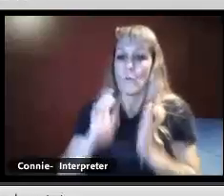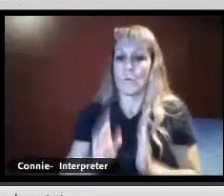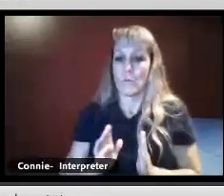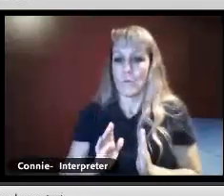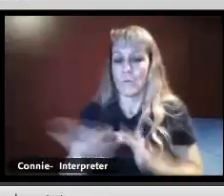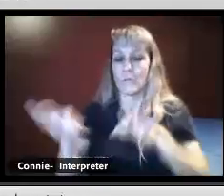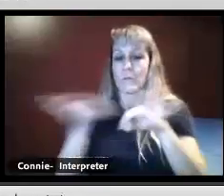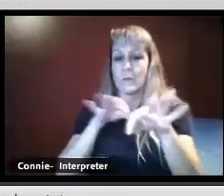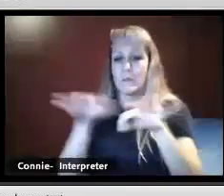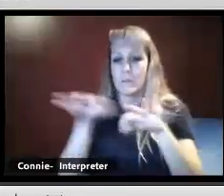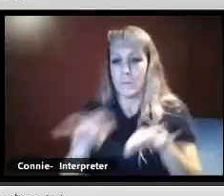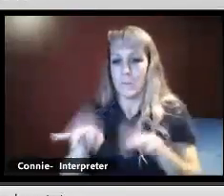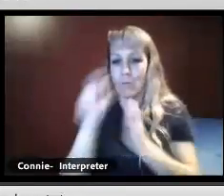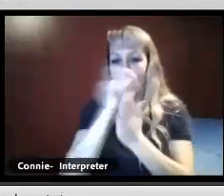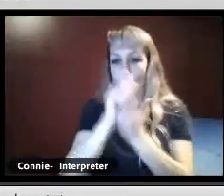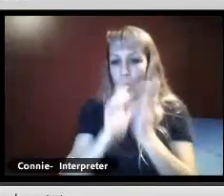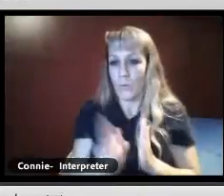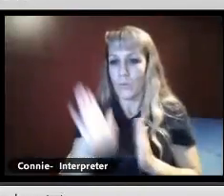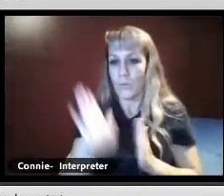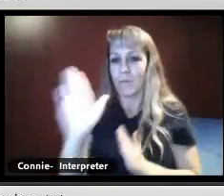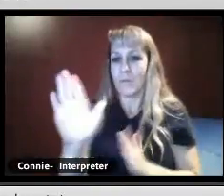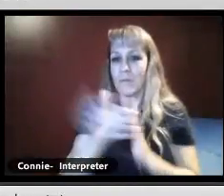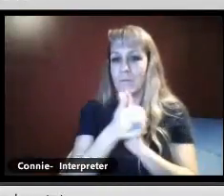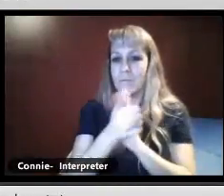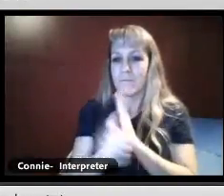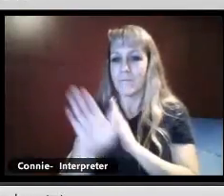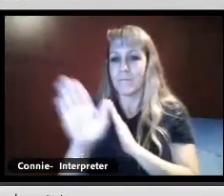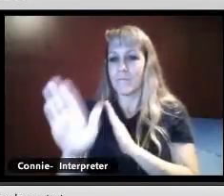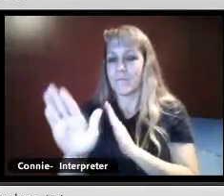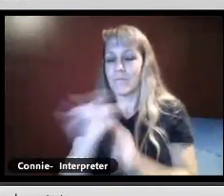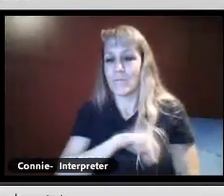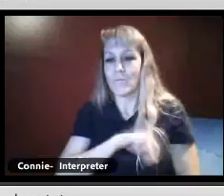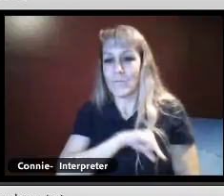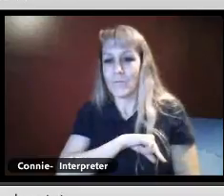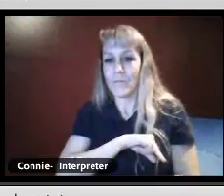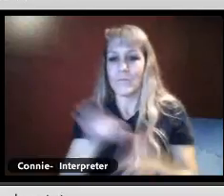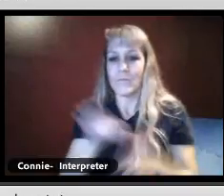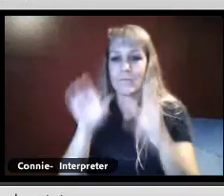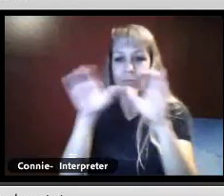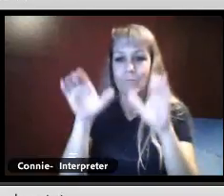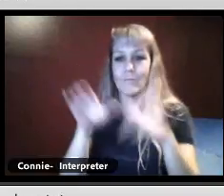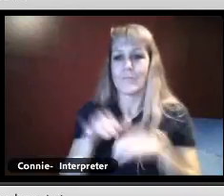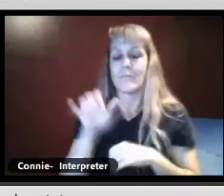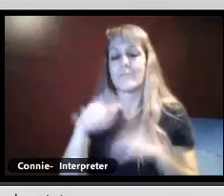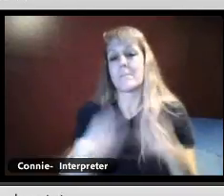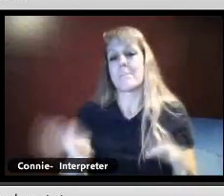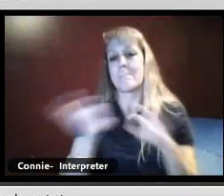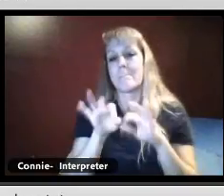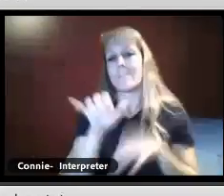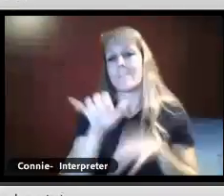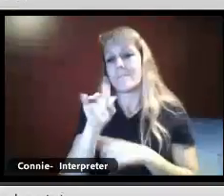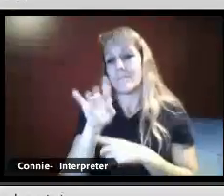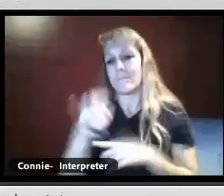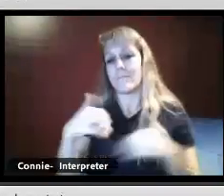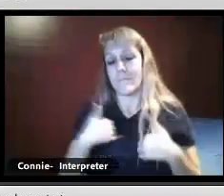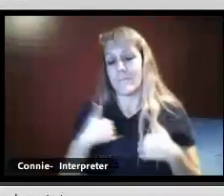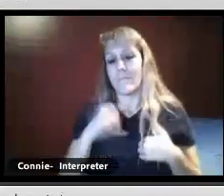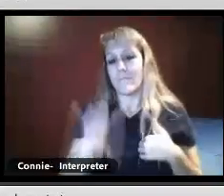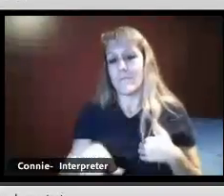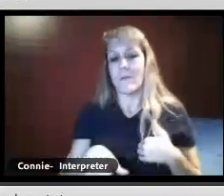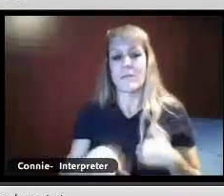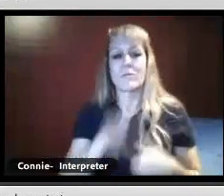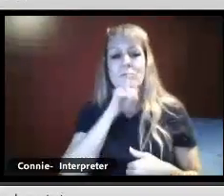the author's respective credentials is one of those important features, and this site contains those. Actually, give me a